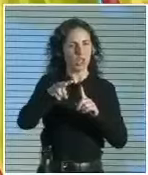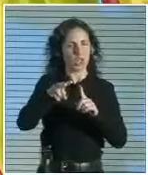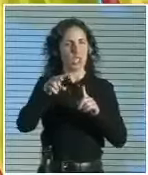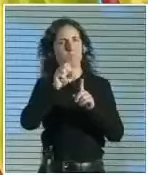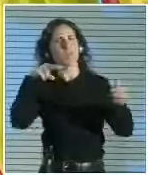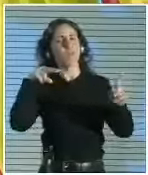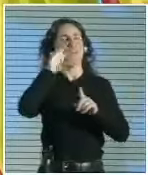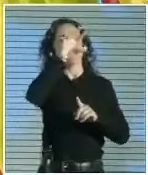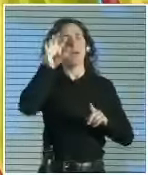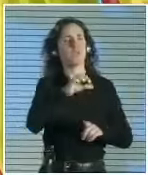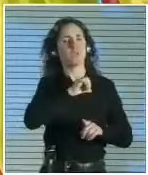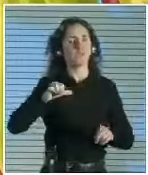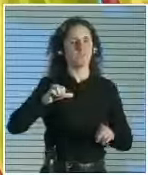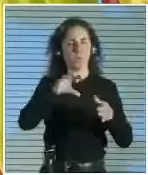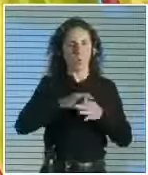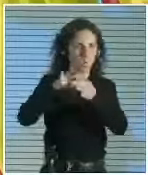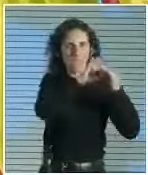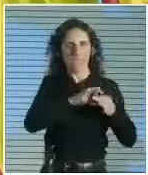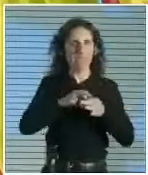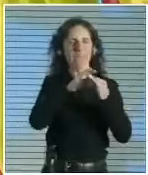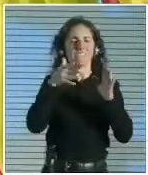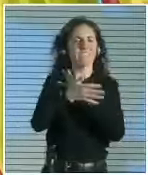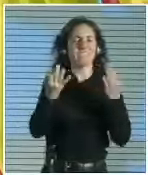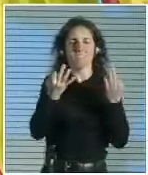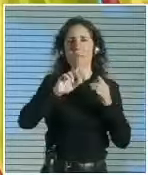tourism program? What's the role of tourism in the whole network?